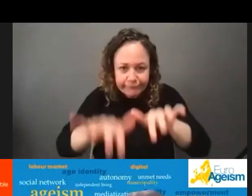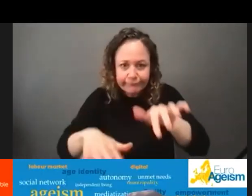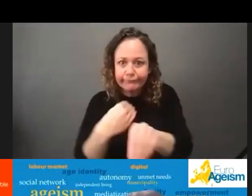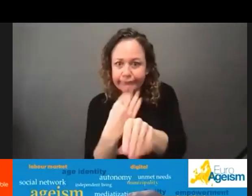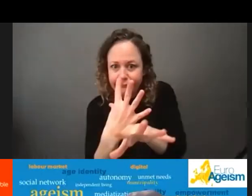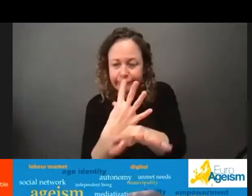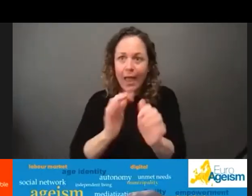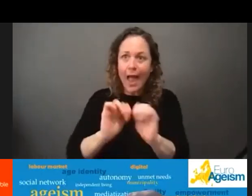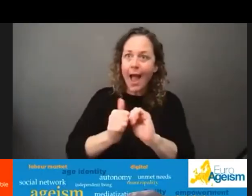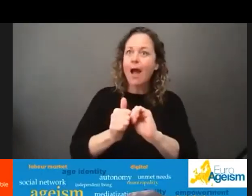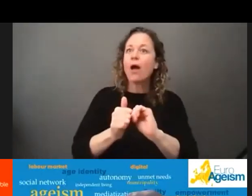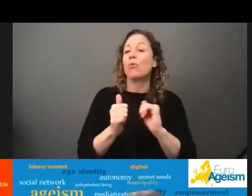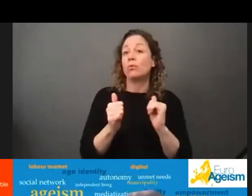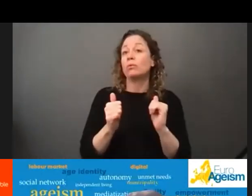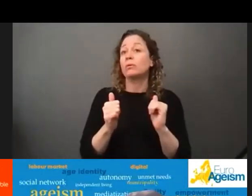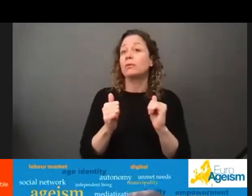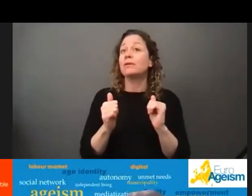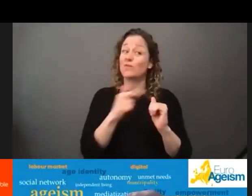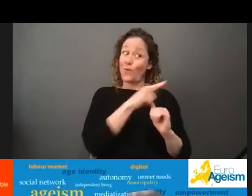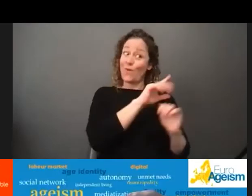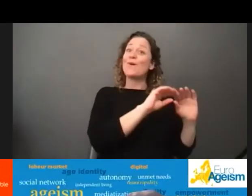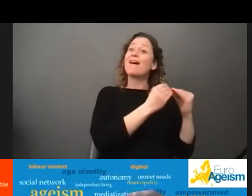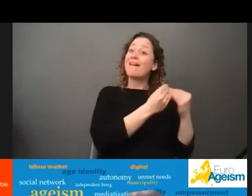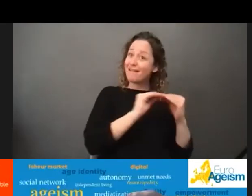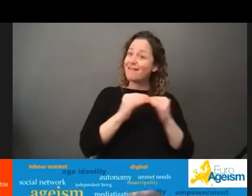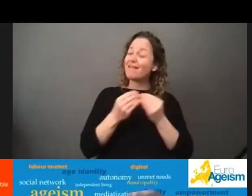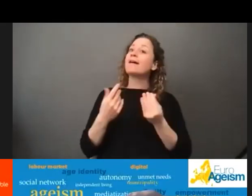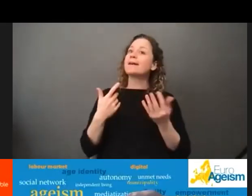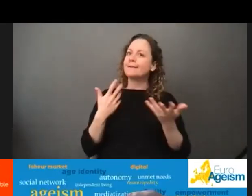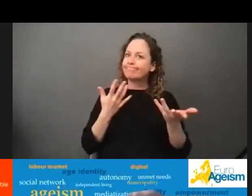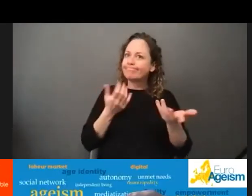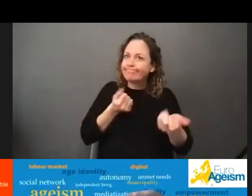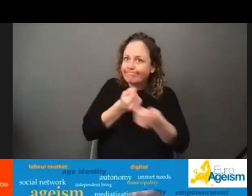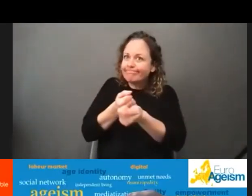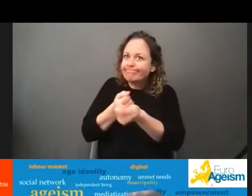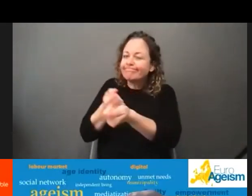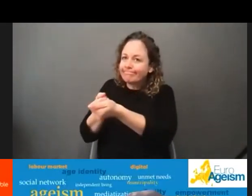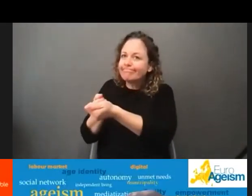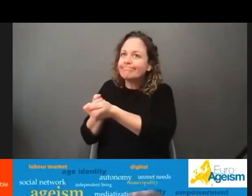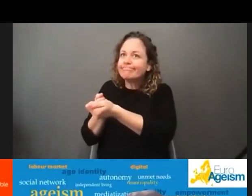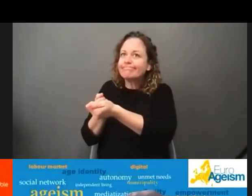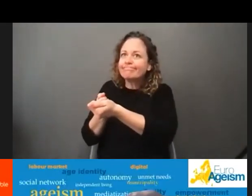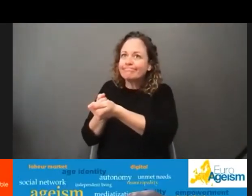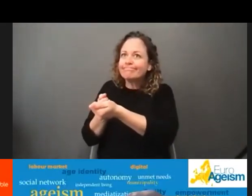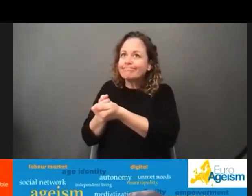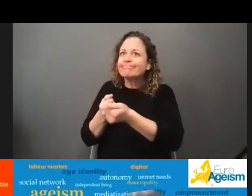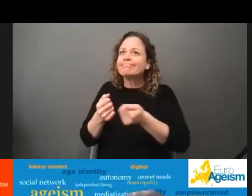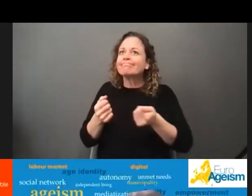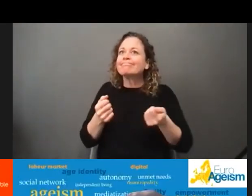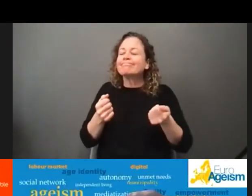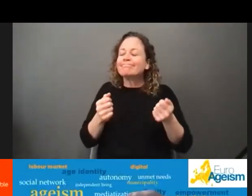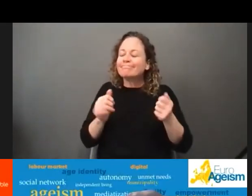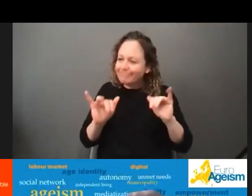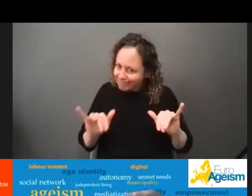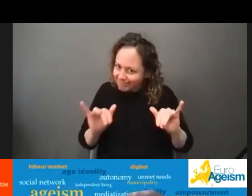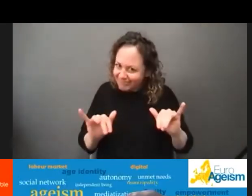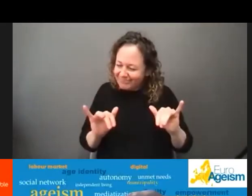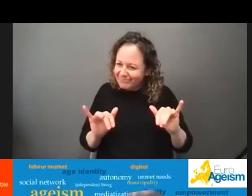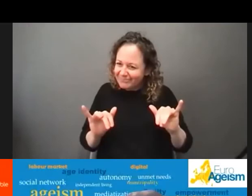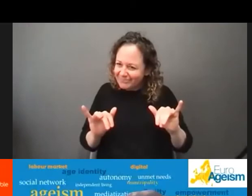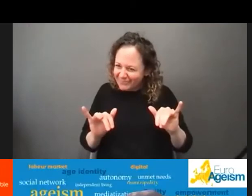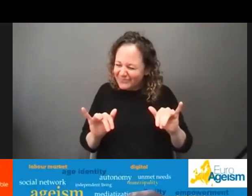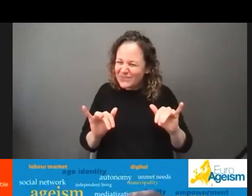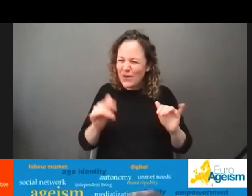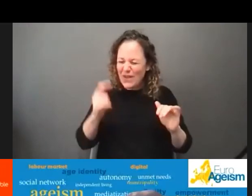somebody. And so it really, that then, we step back for a moment and think about ageism.